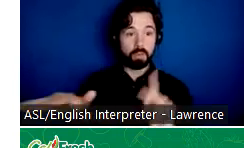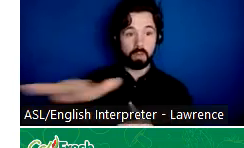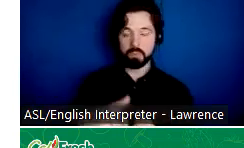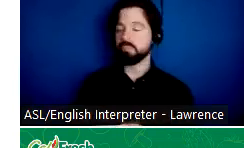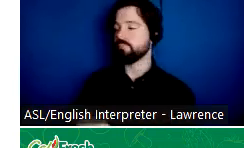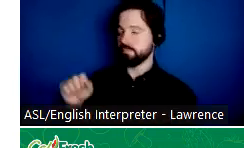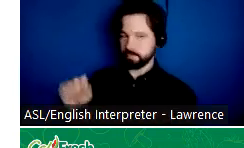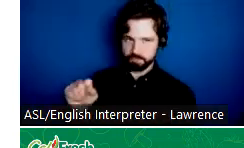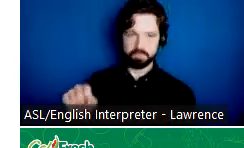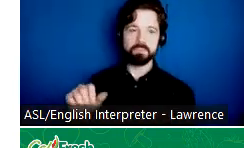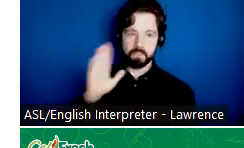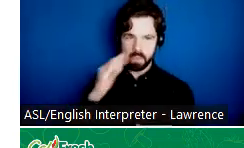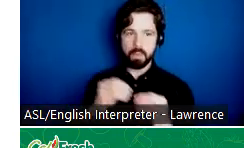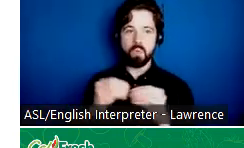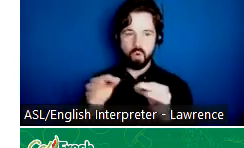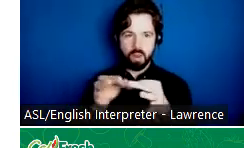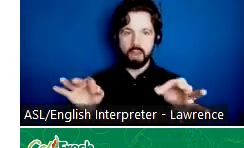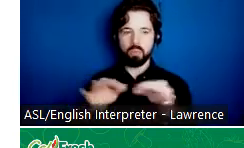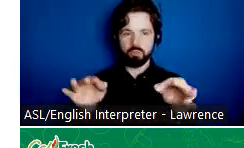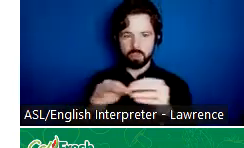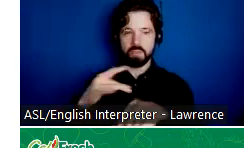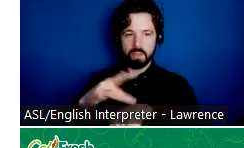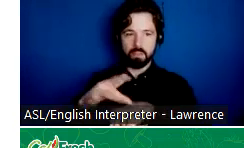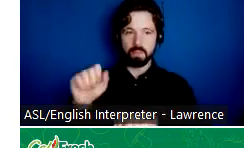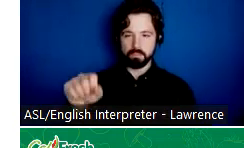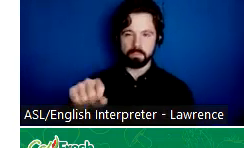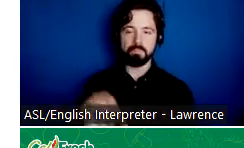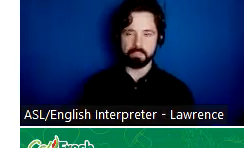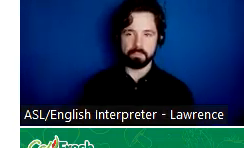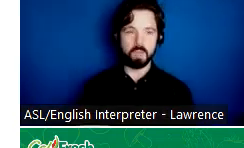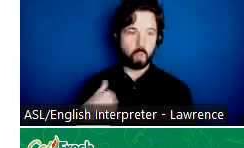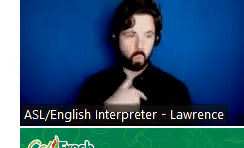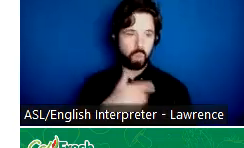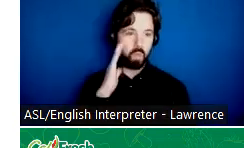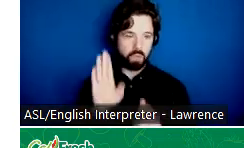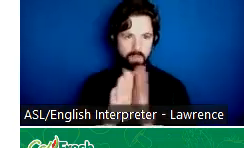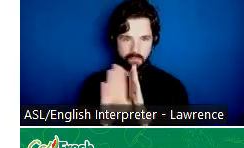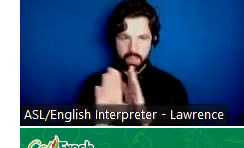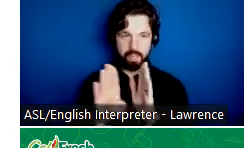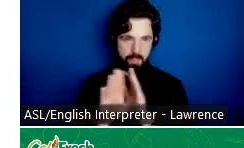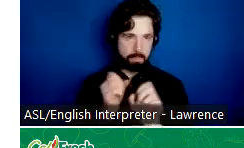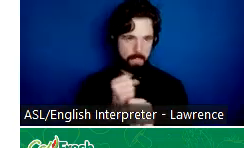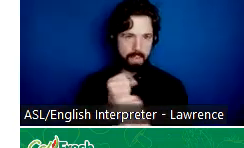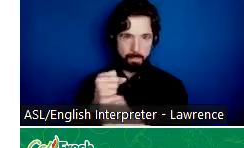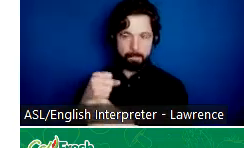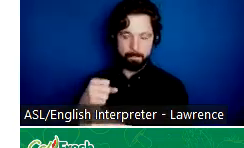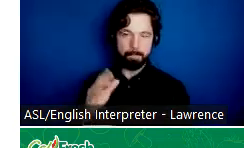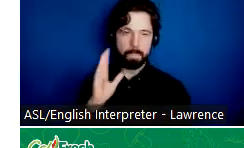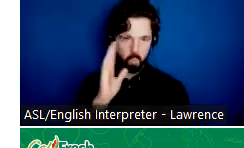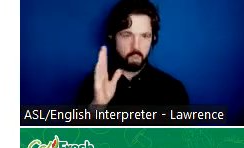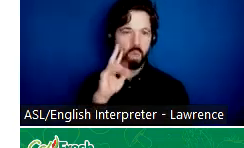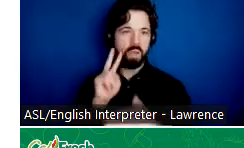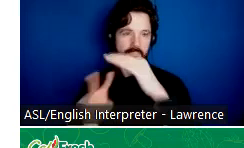languages will be available for outreach materials. As we develop them, the anticipation is that we